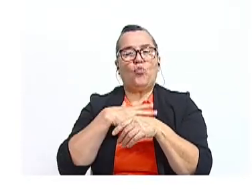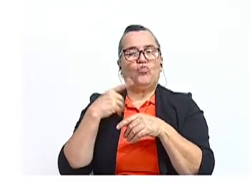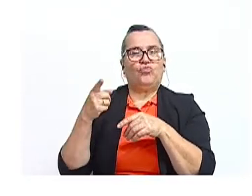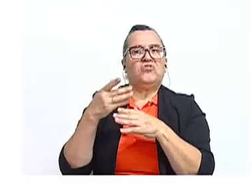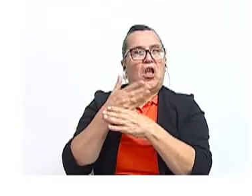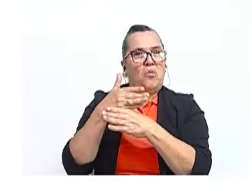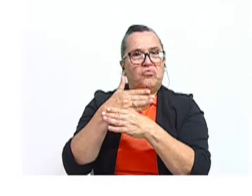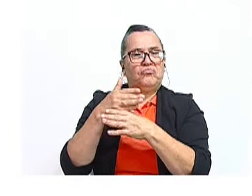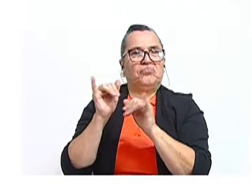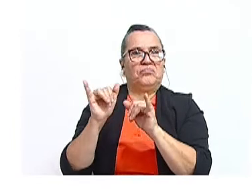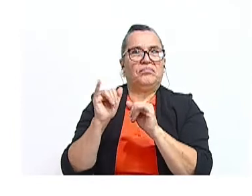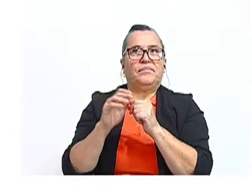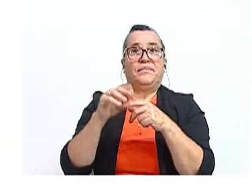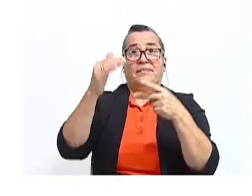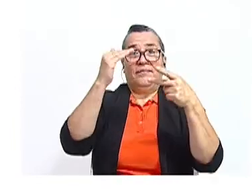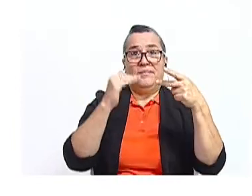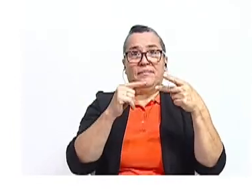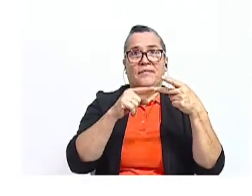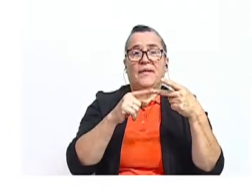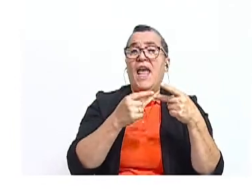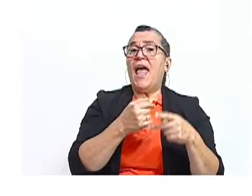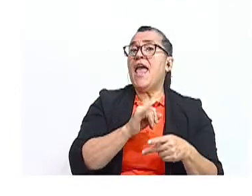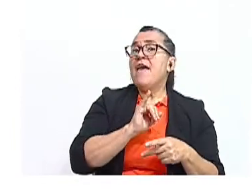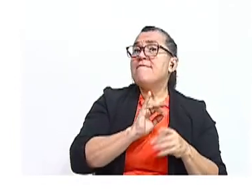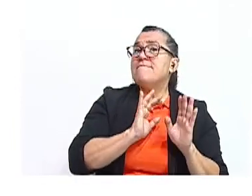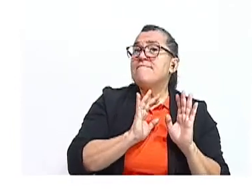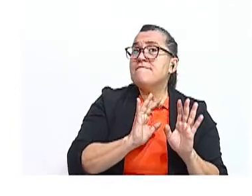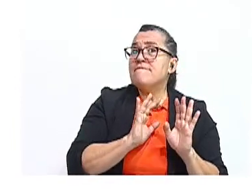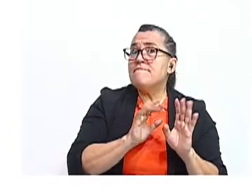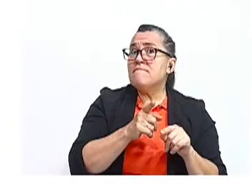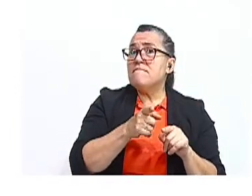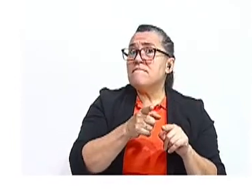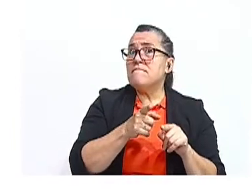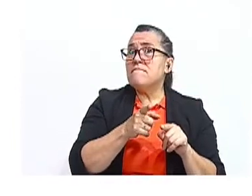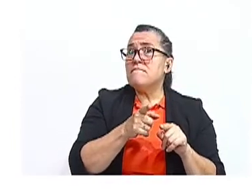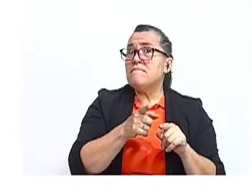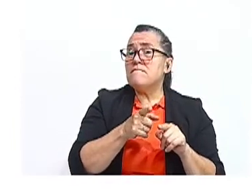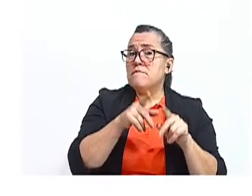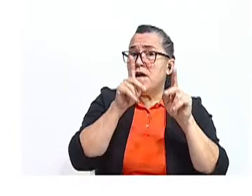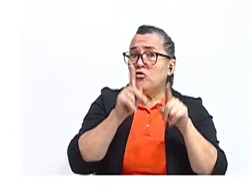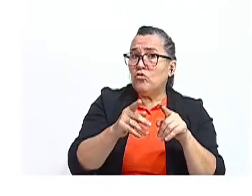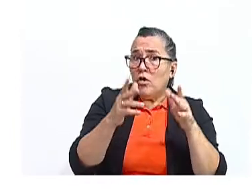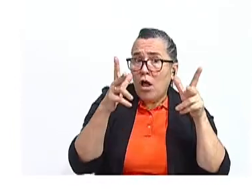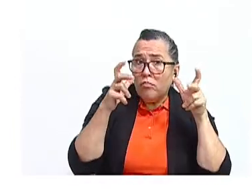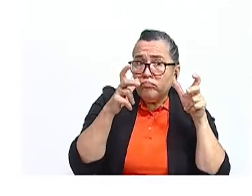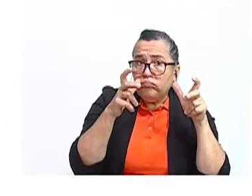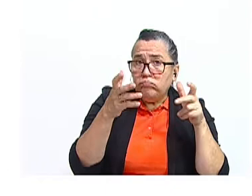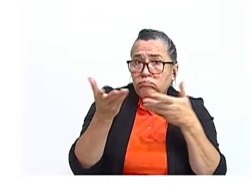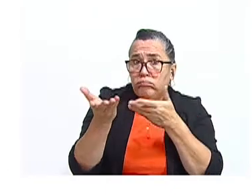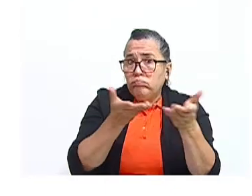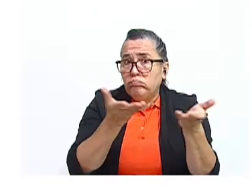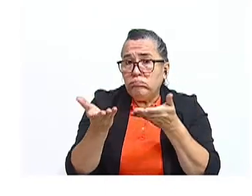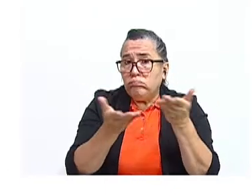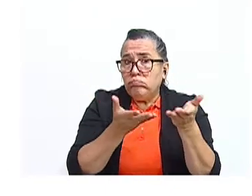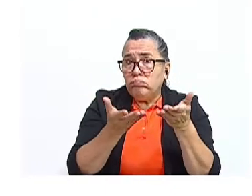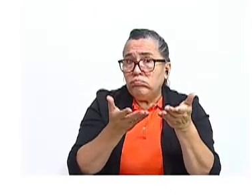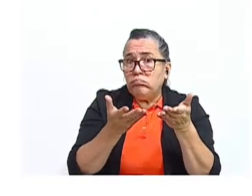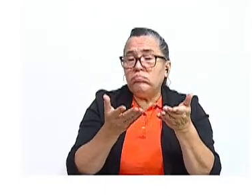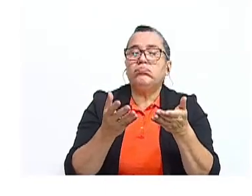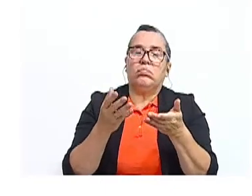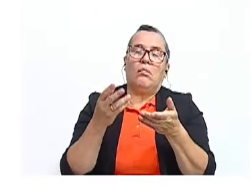together. Or look at the other example. If we could make people listen to each other, we might